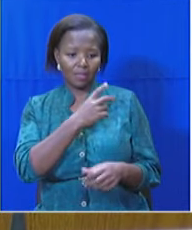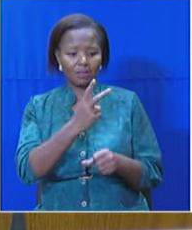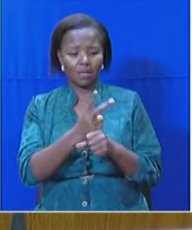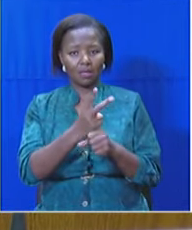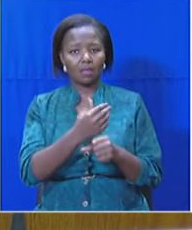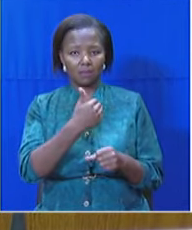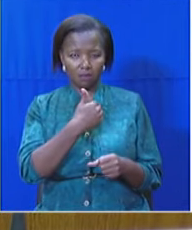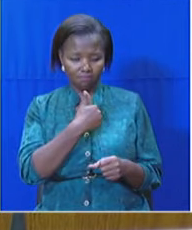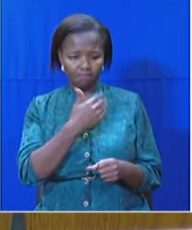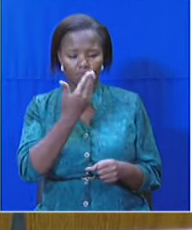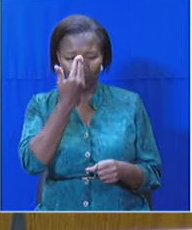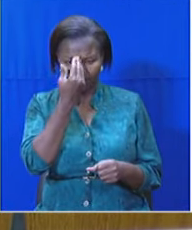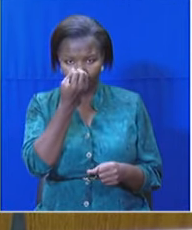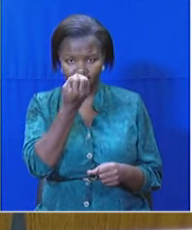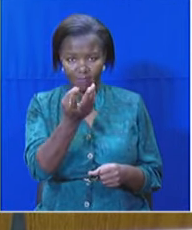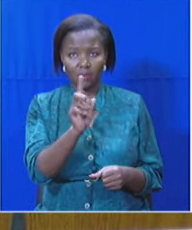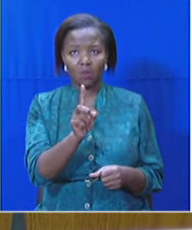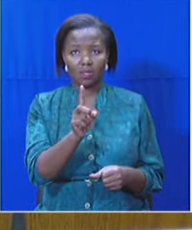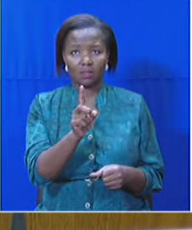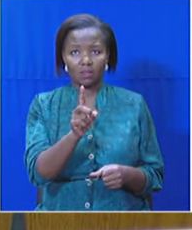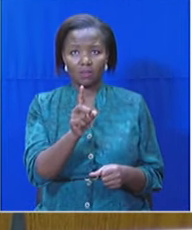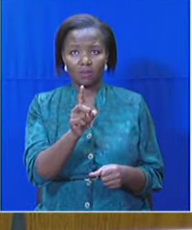about is that, in fact,